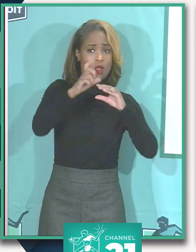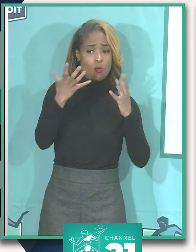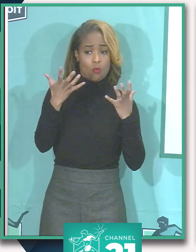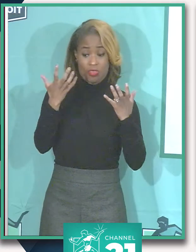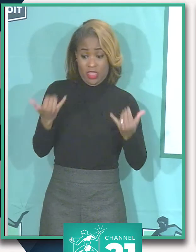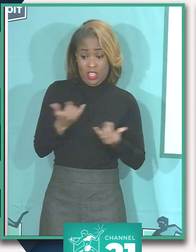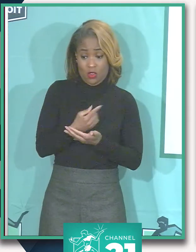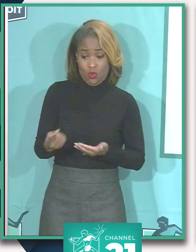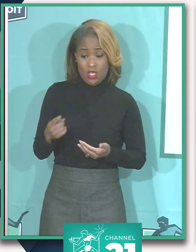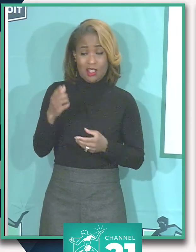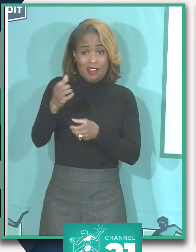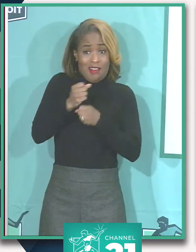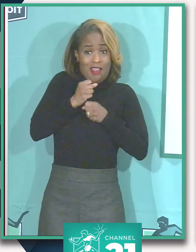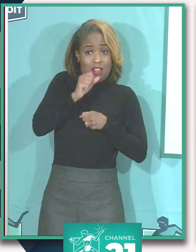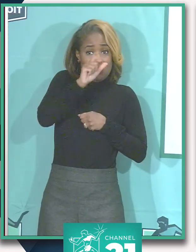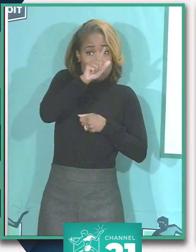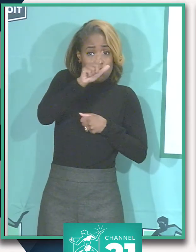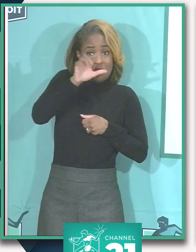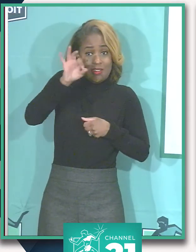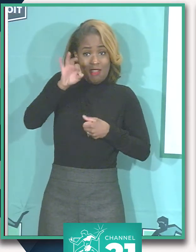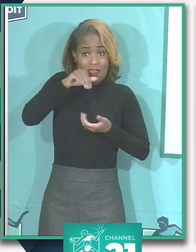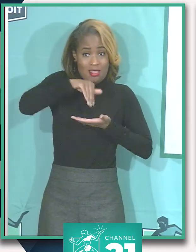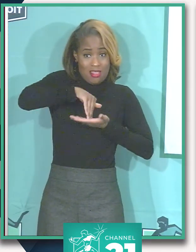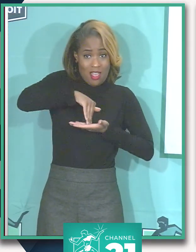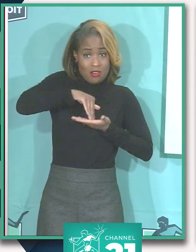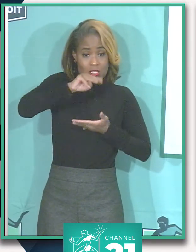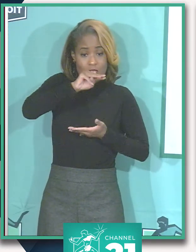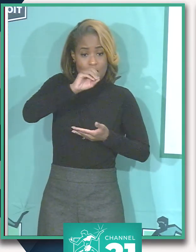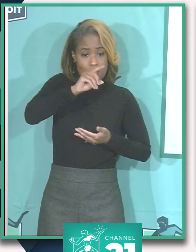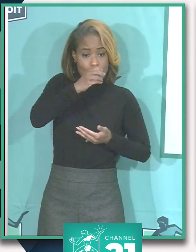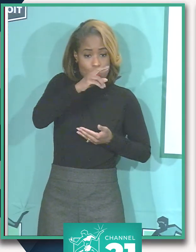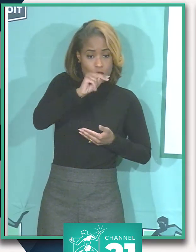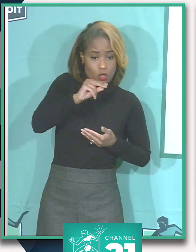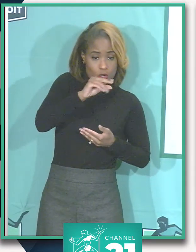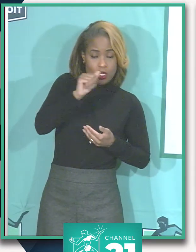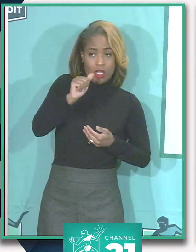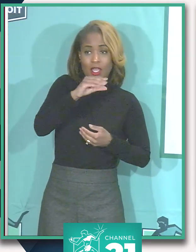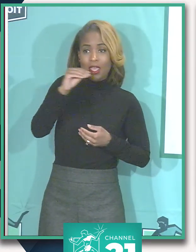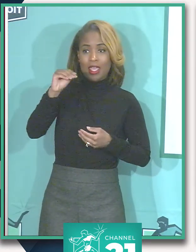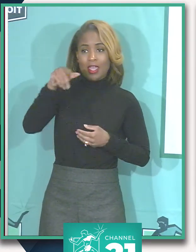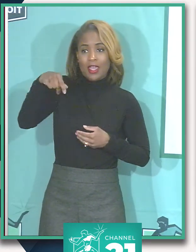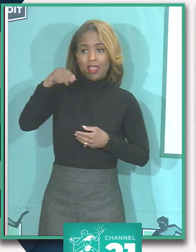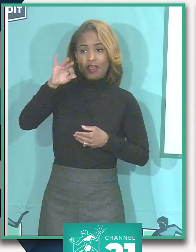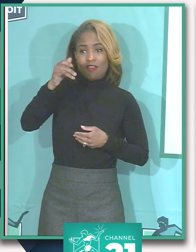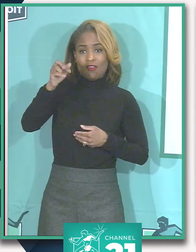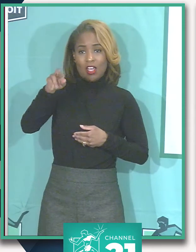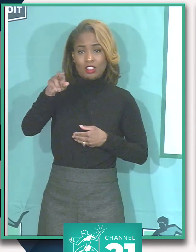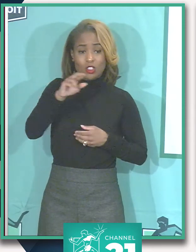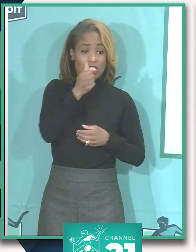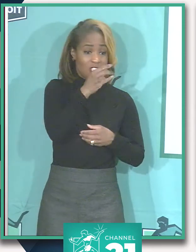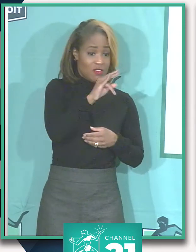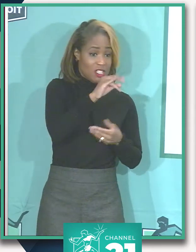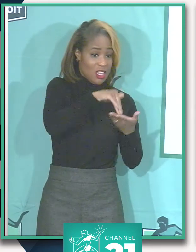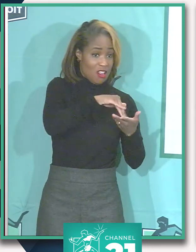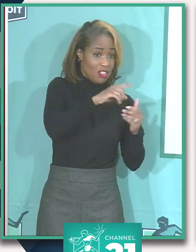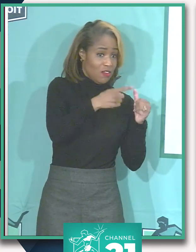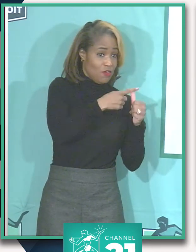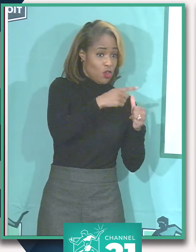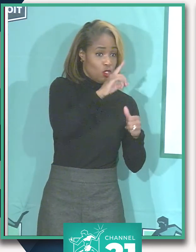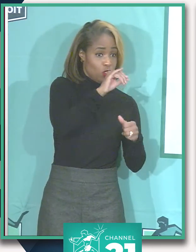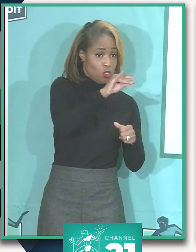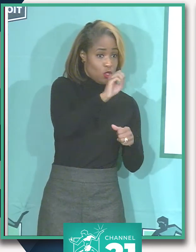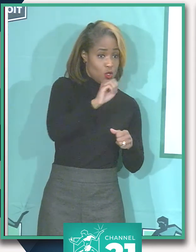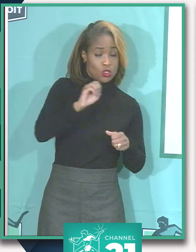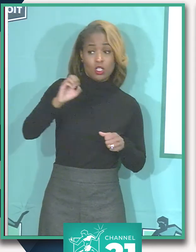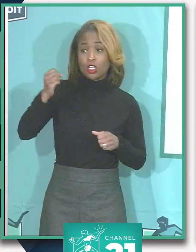got 29,000 Moderna and Pfizer vaccines, 17,000 first doses,